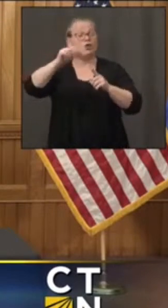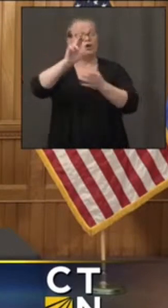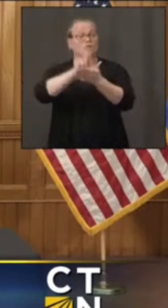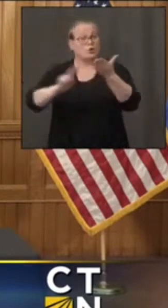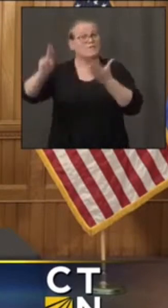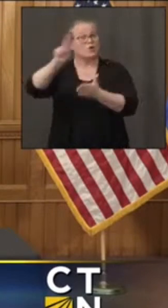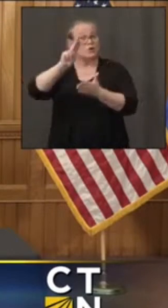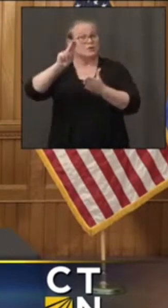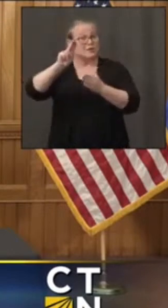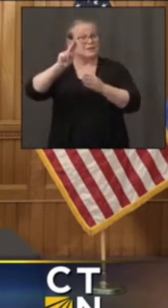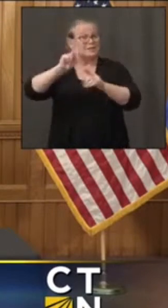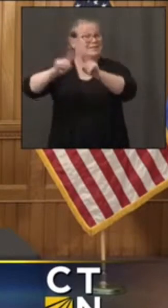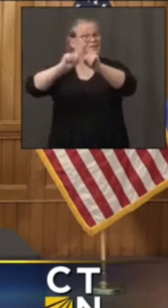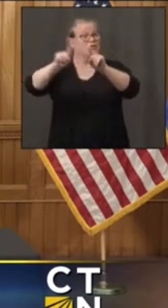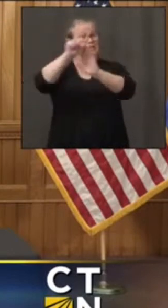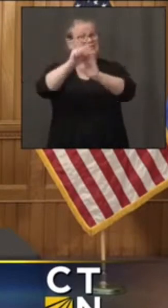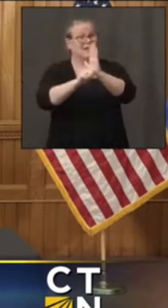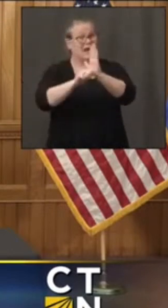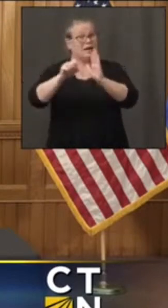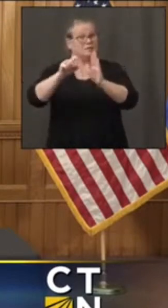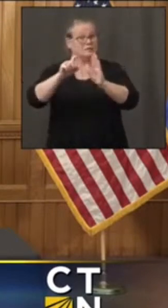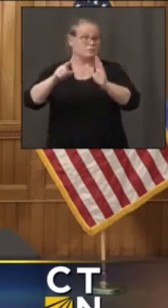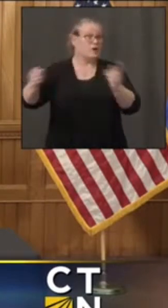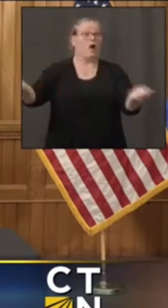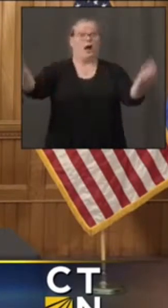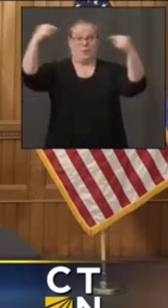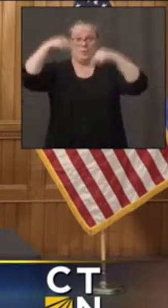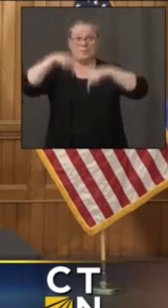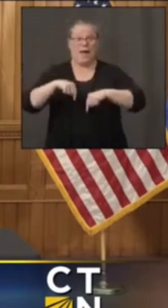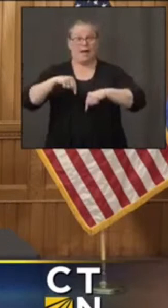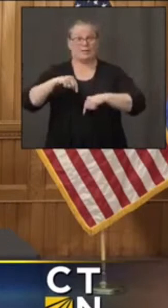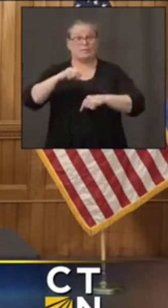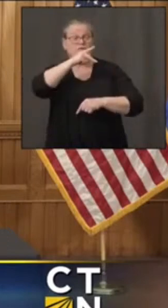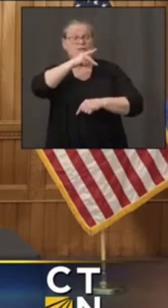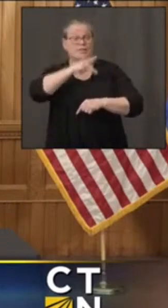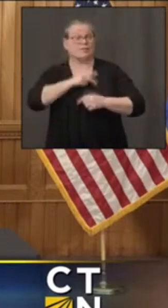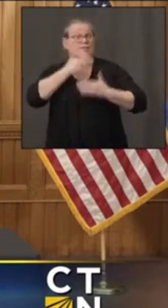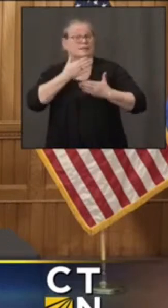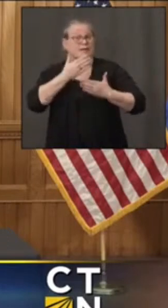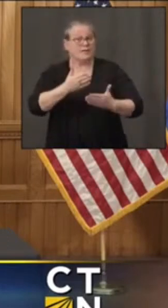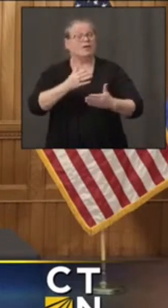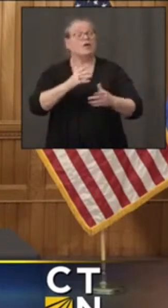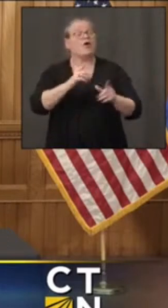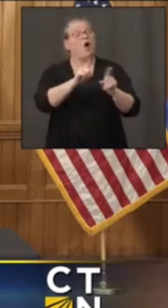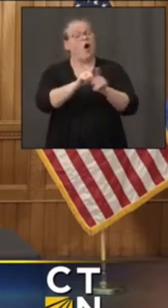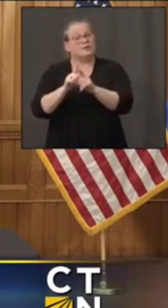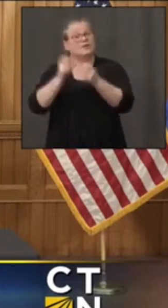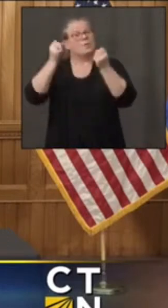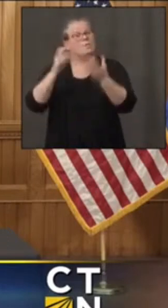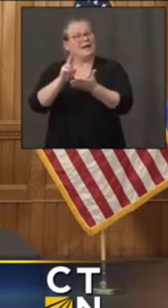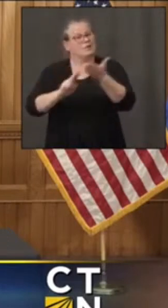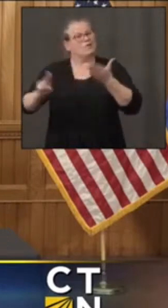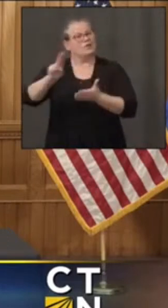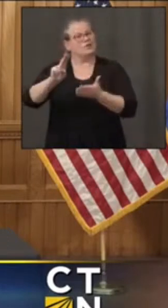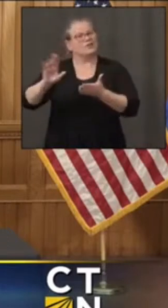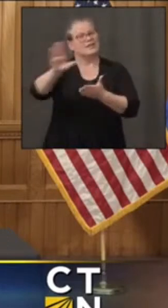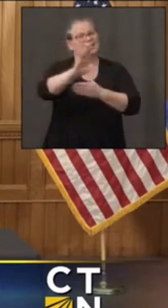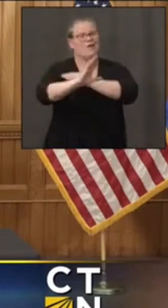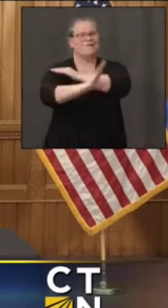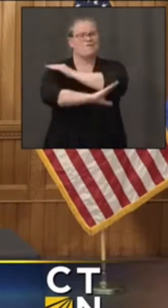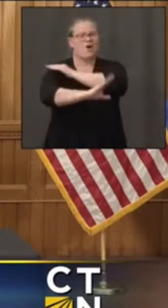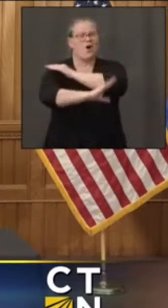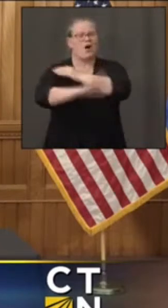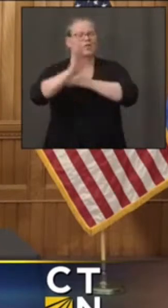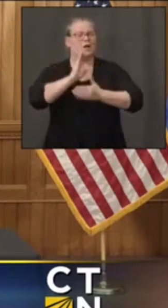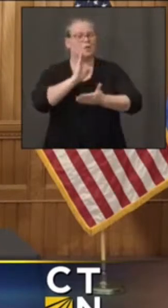issue is that many, if not most, universities are ending their fall term at Thanksgiving. Students are coming home.